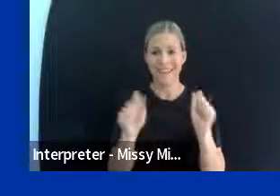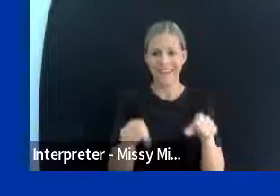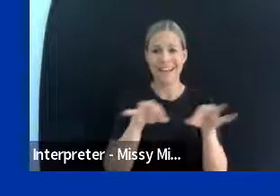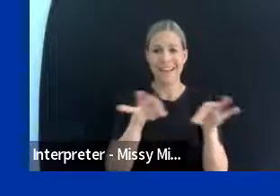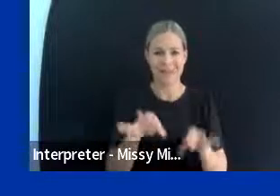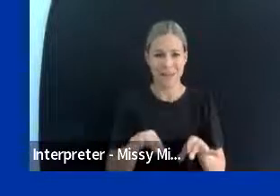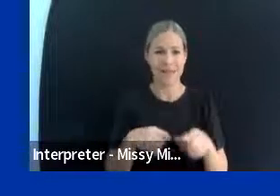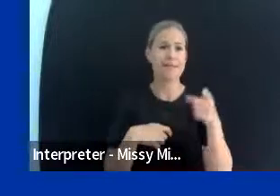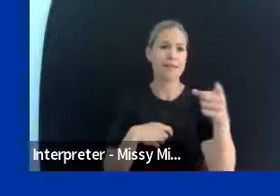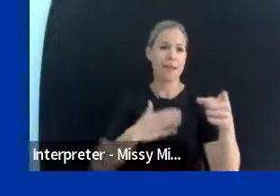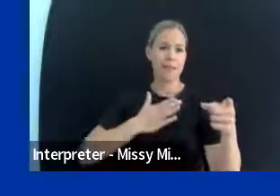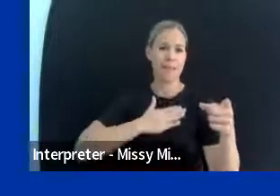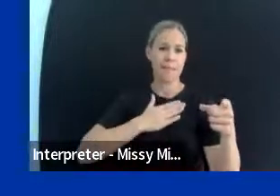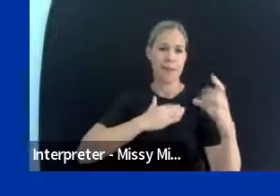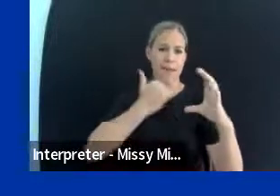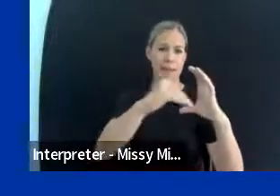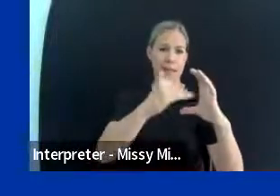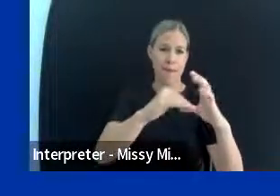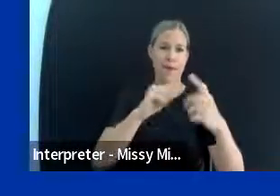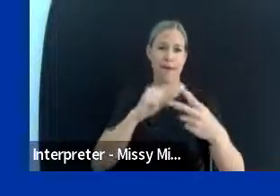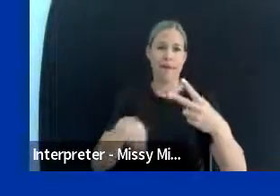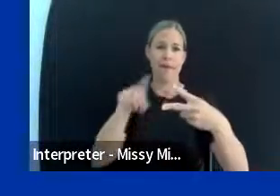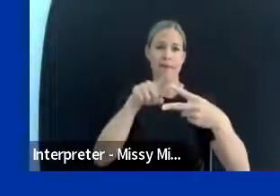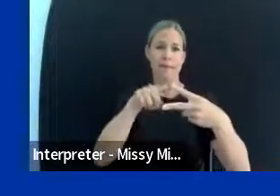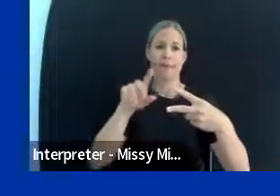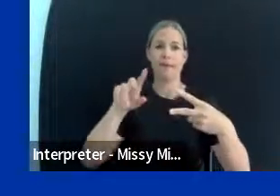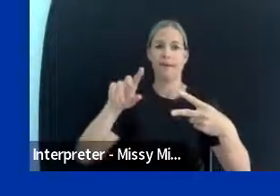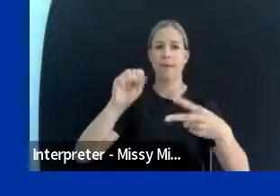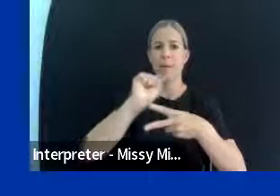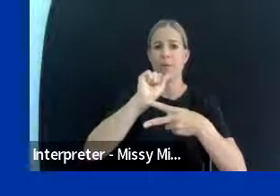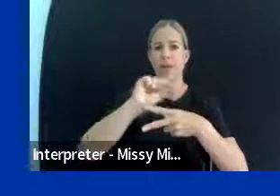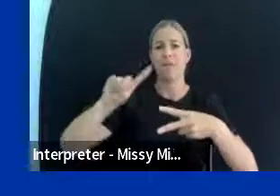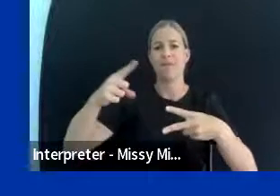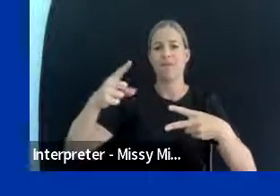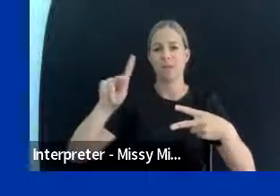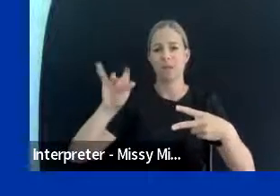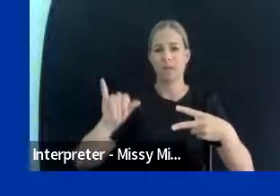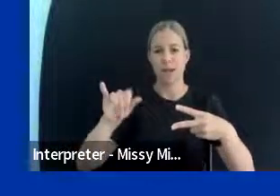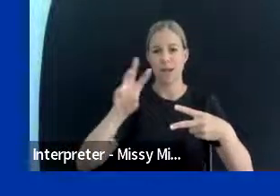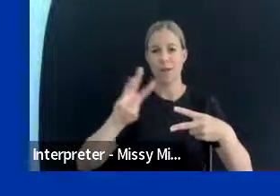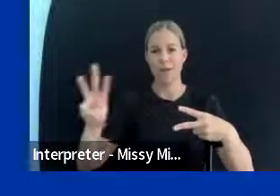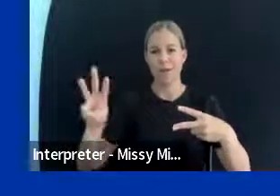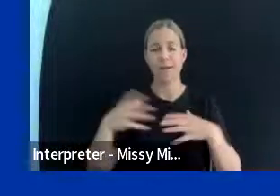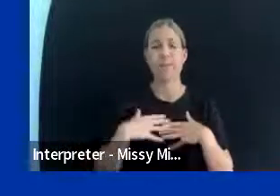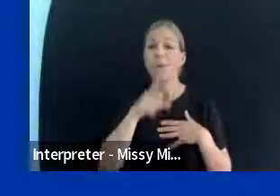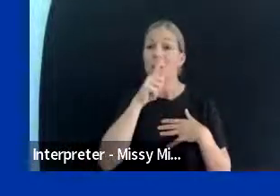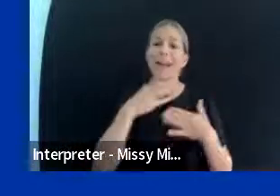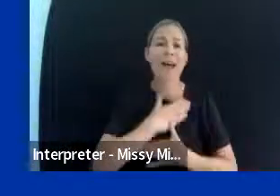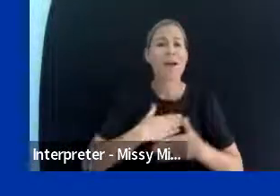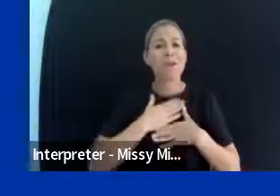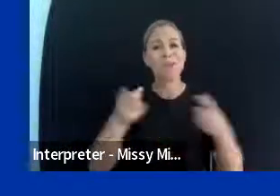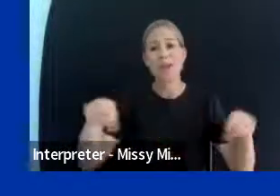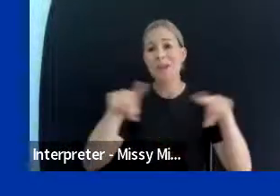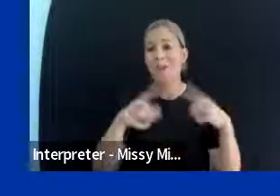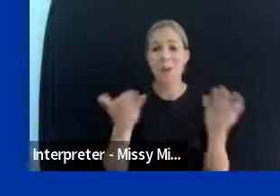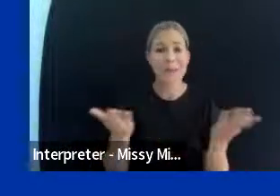then the Employment First Kentucky website. So I appreciate you all being here, and I'm going to be quiet so you can hear what you really